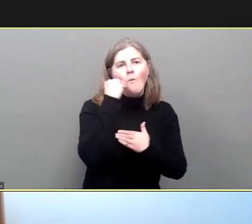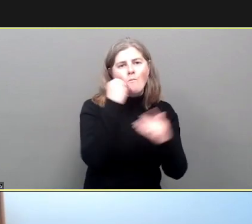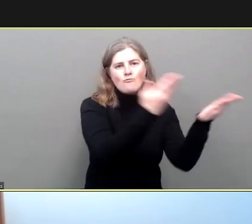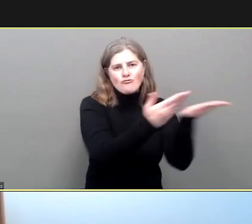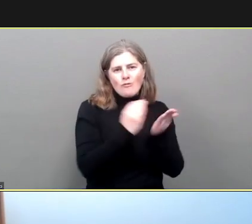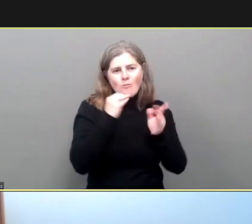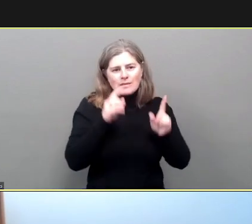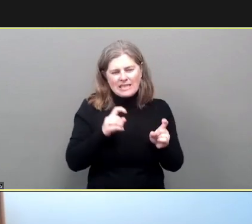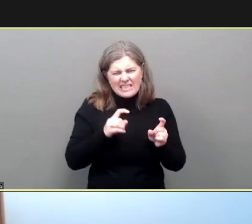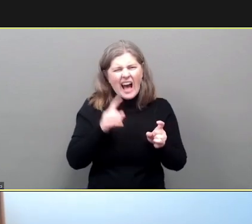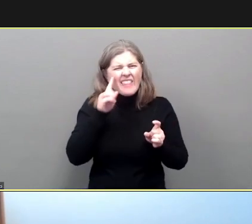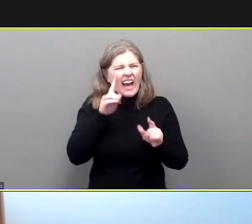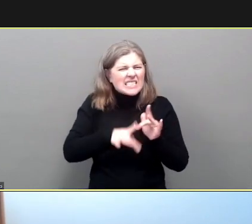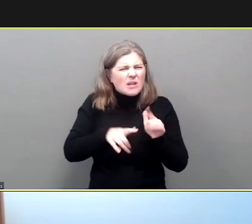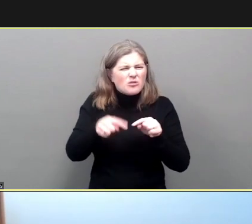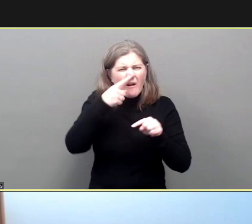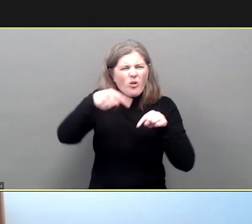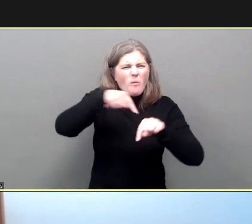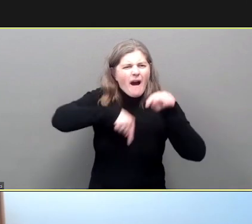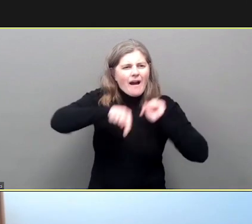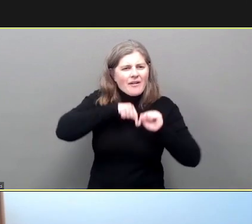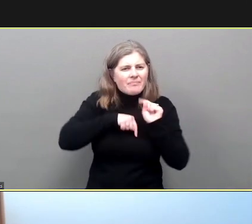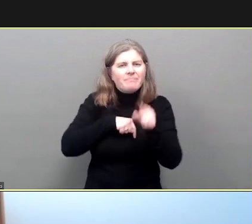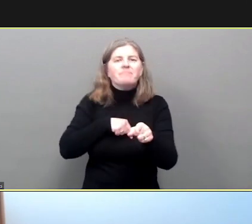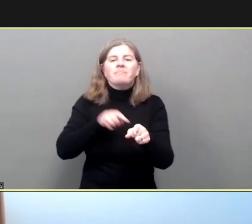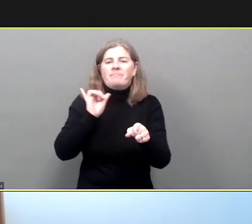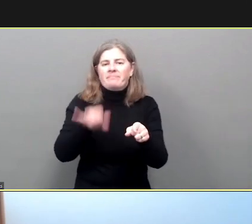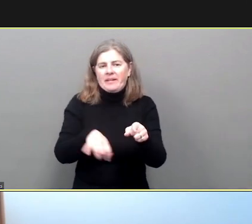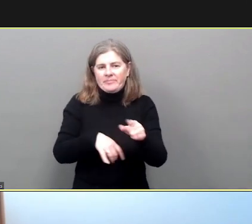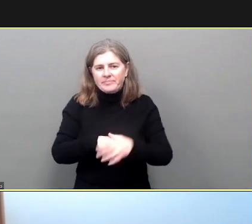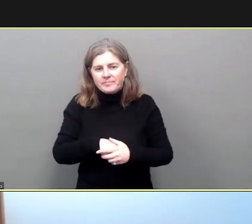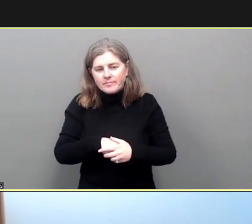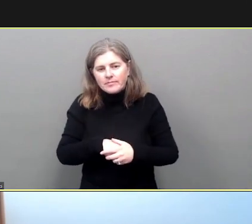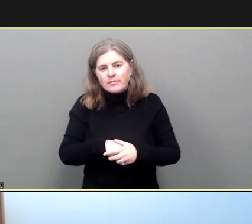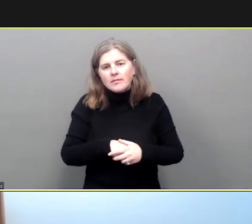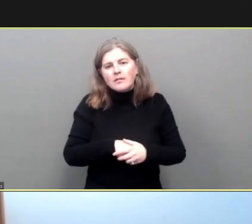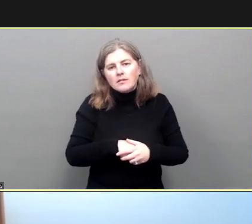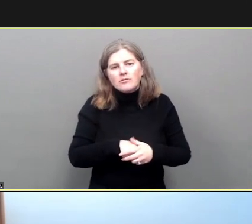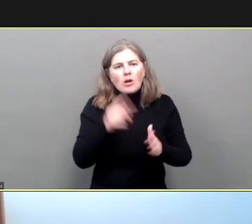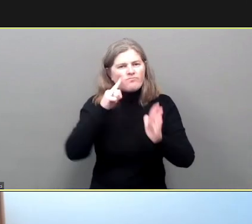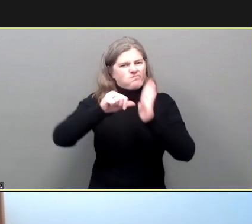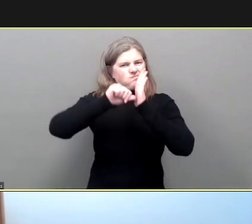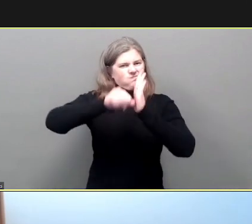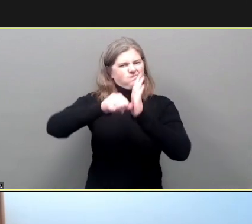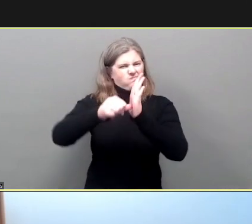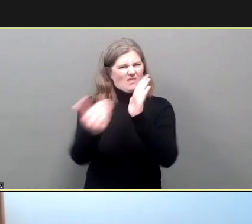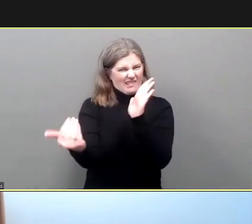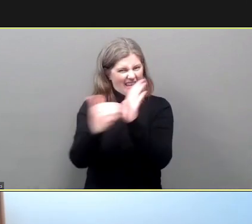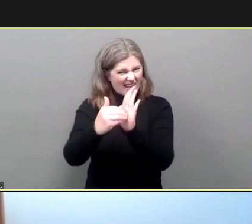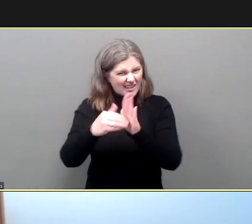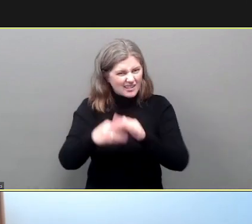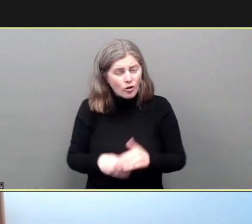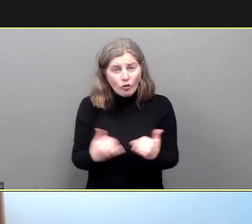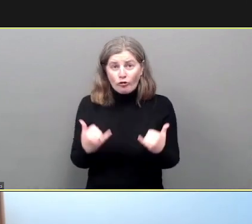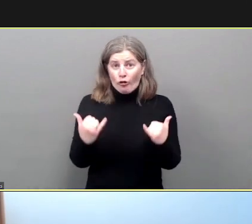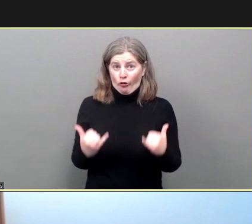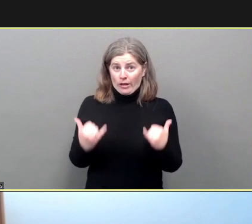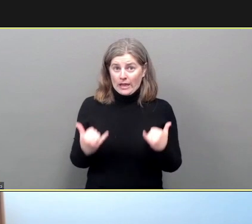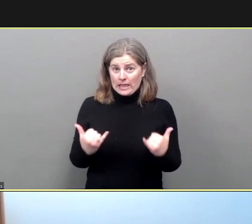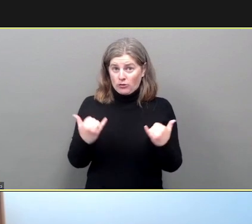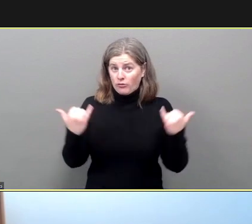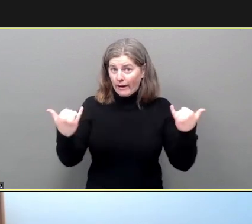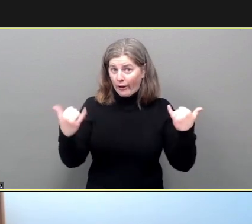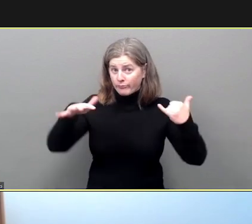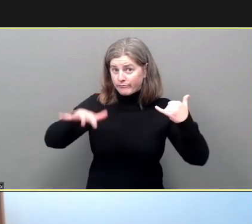did skip one slide. There we go. Just wanted to reemphasize that currently